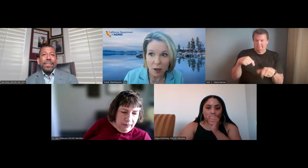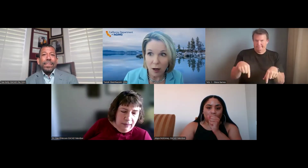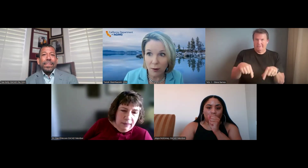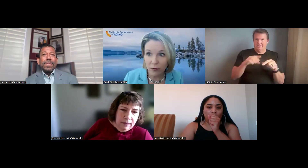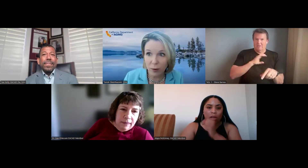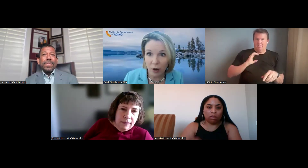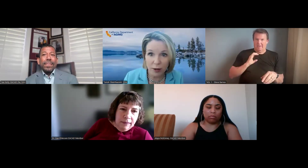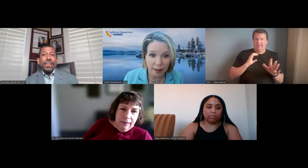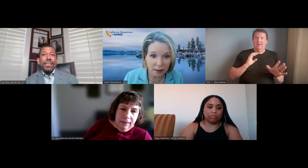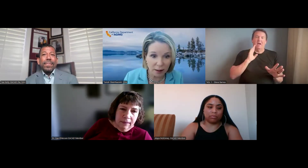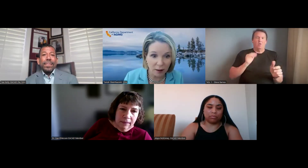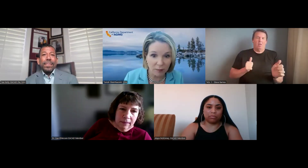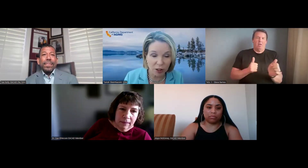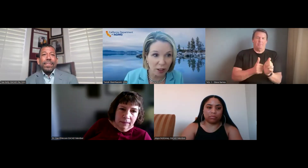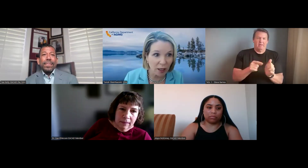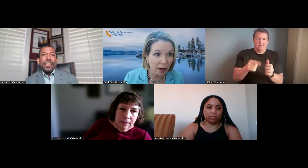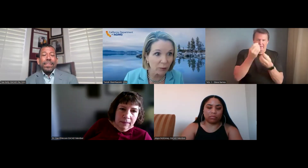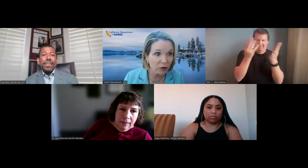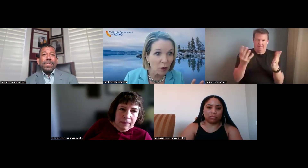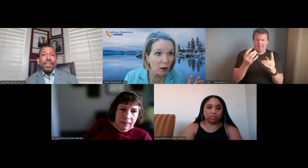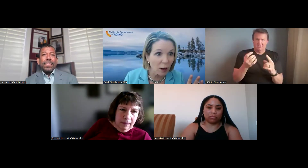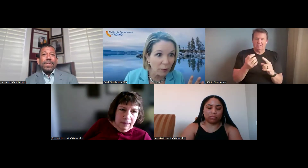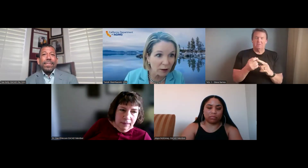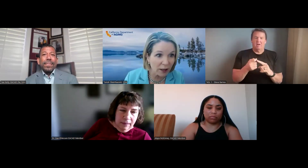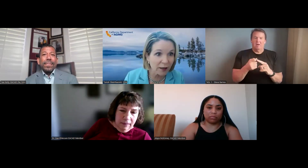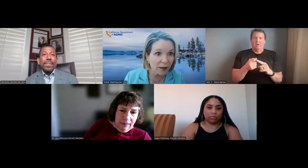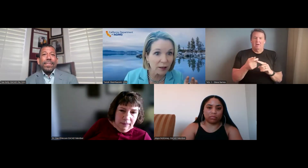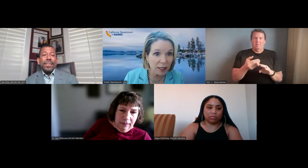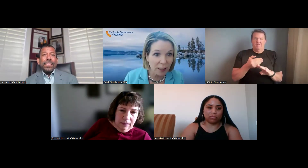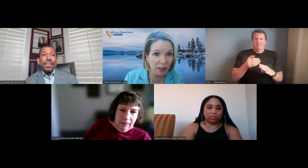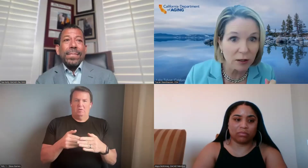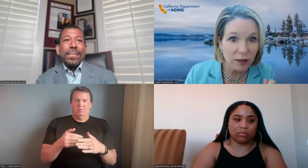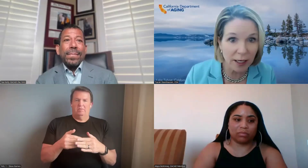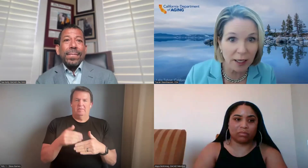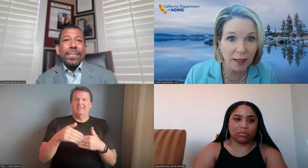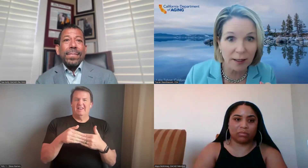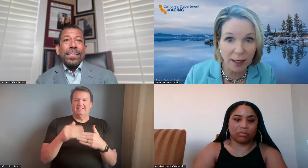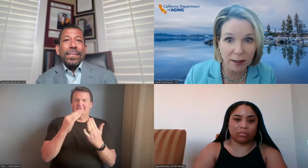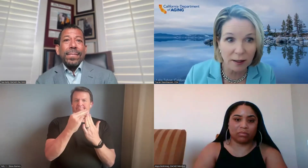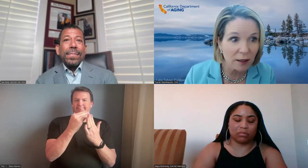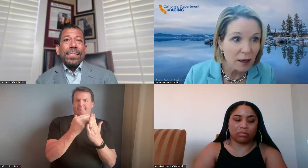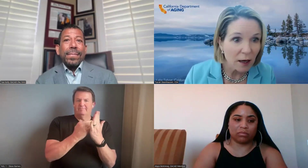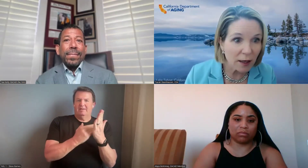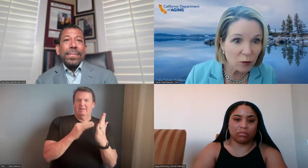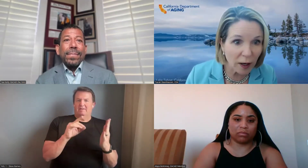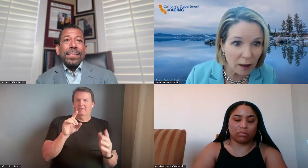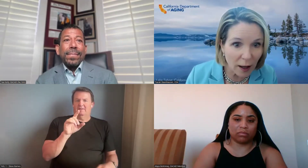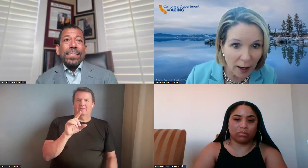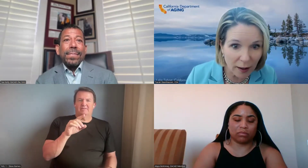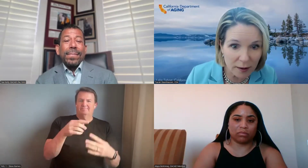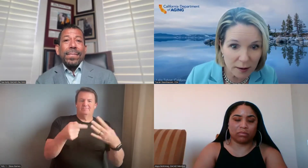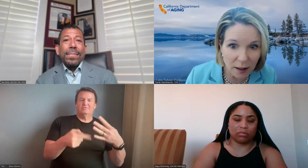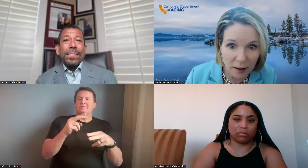hear from our next agenda item. So Alaya, Nikki, Diana, Candy, as